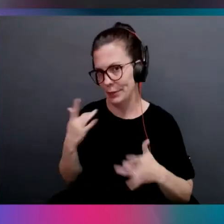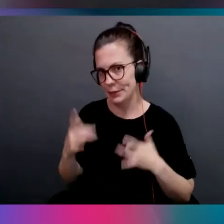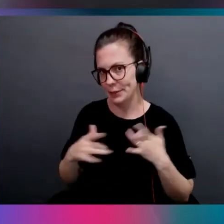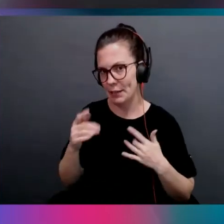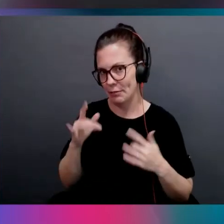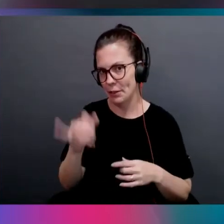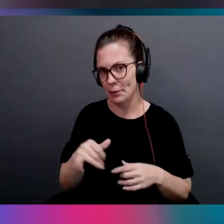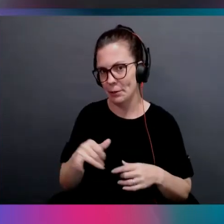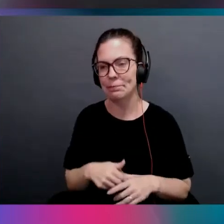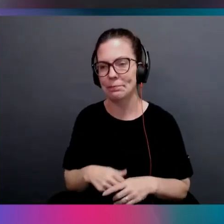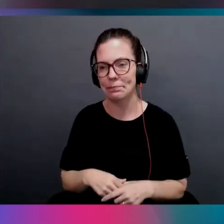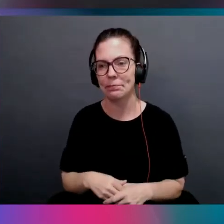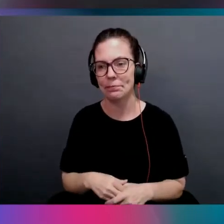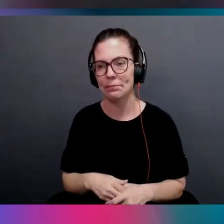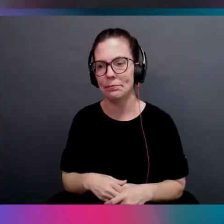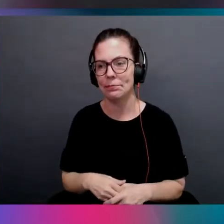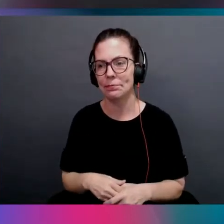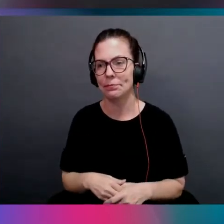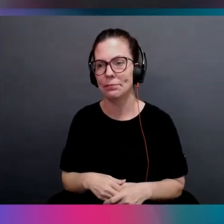Okay.